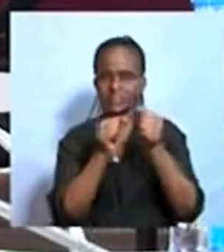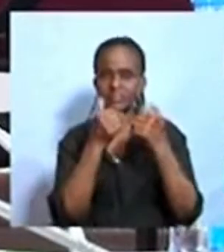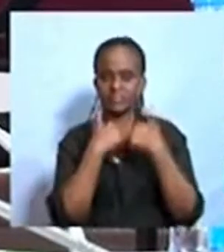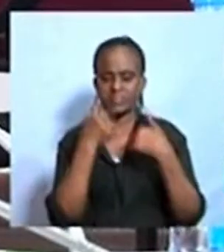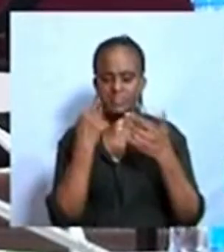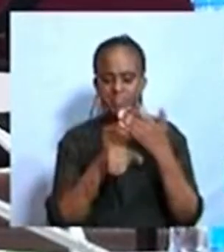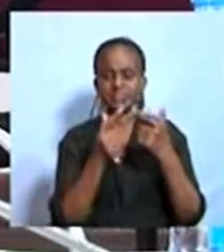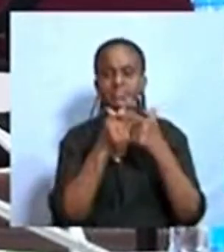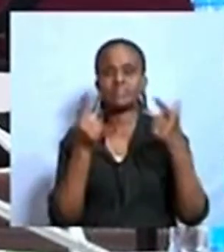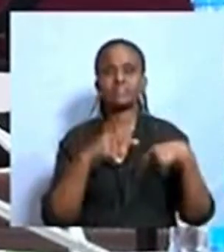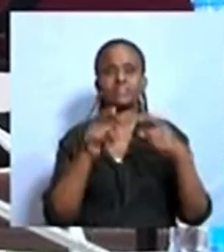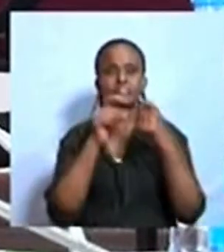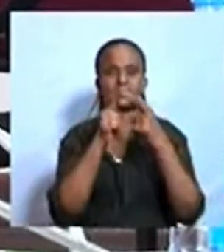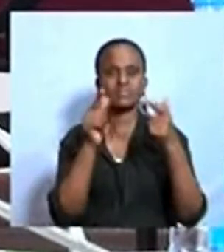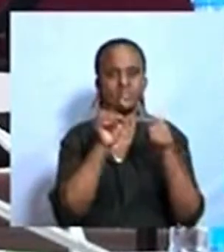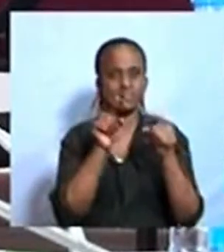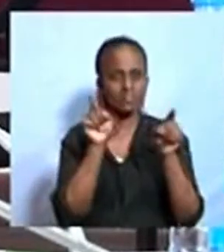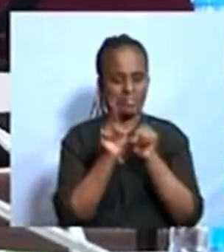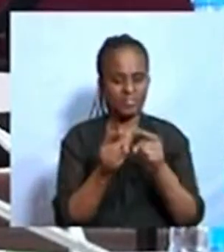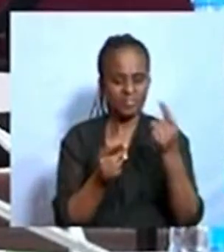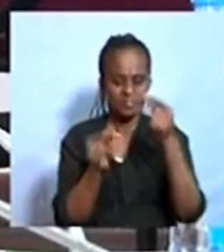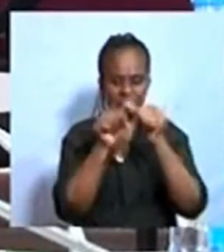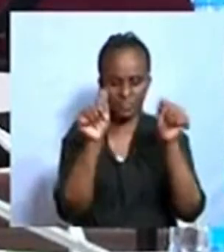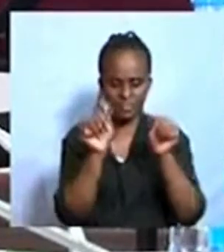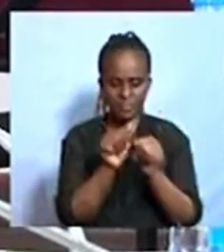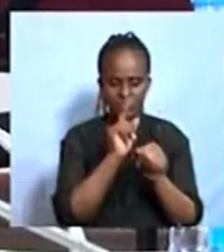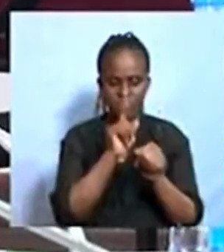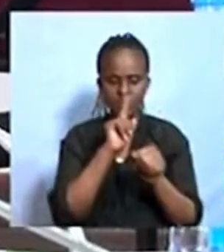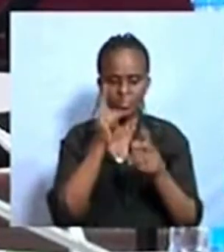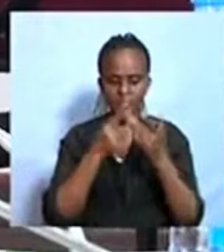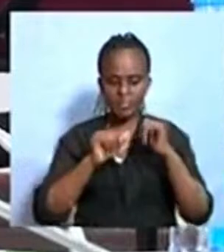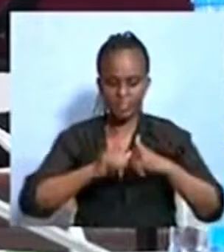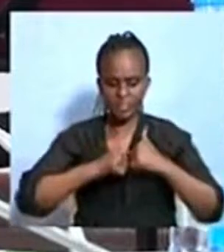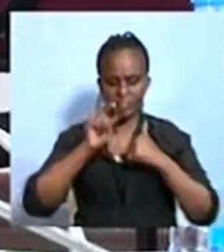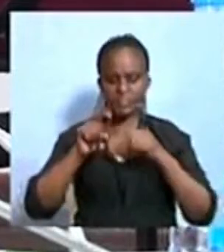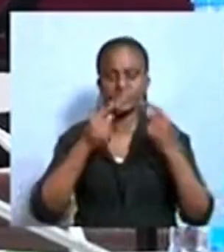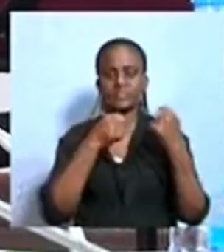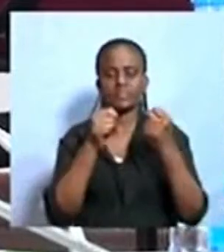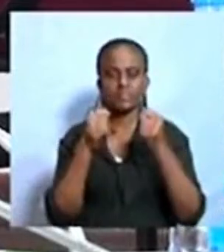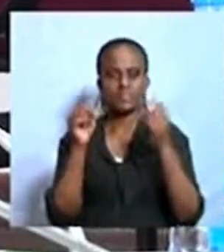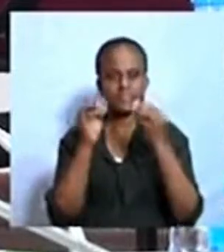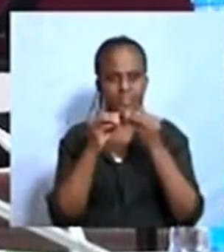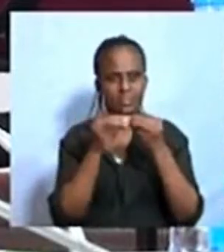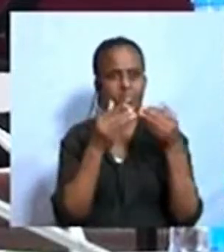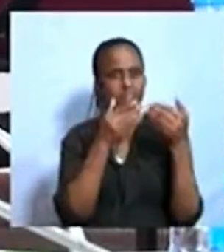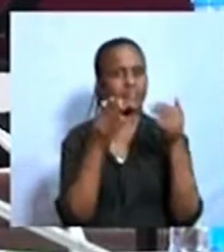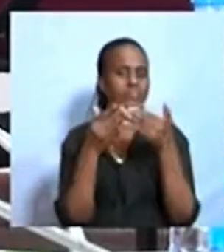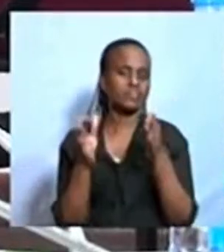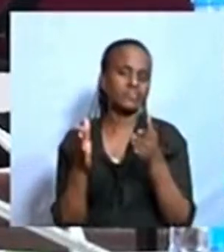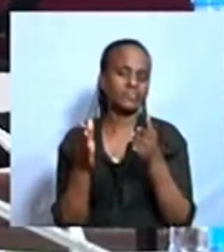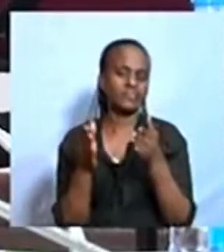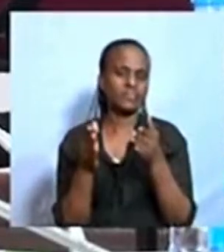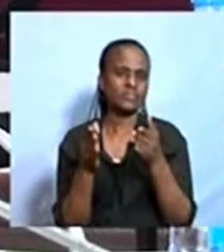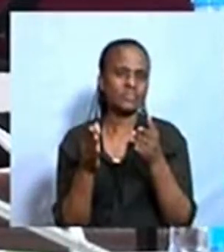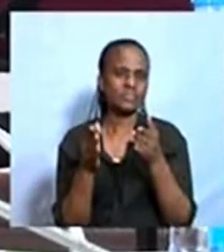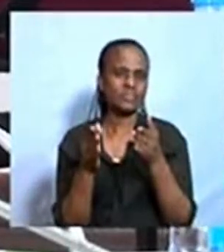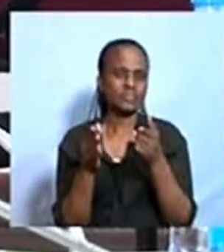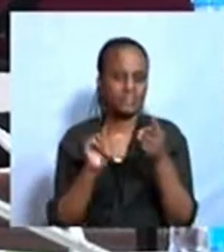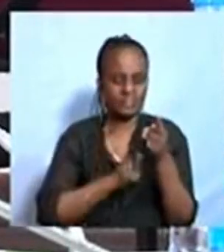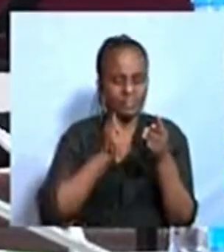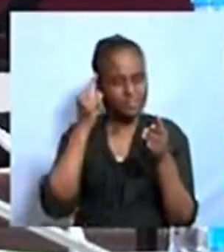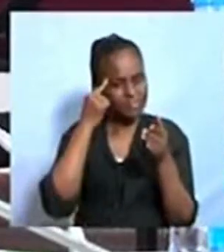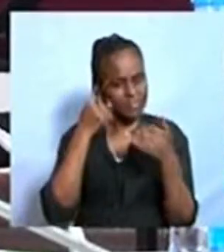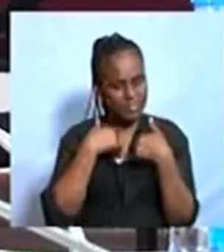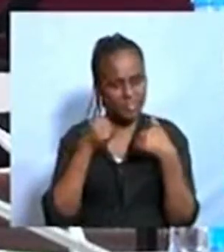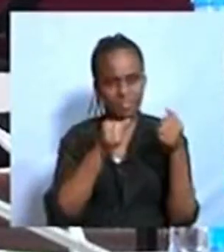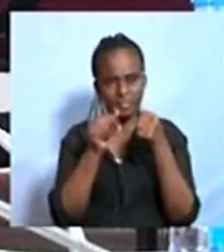one huge challenge. And I think that's one area really that we might need to try and unlock. I think we need to have a